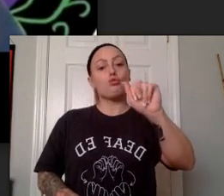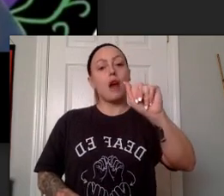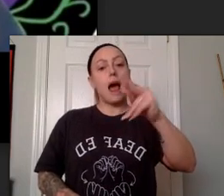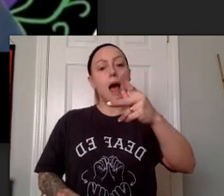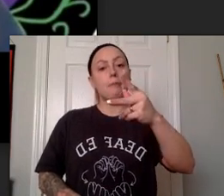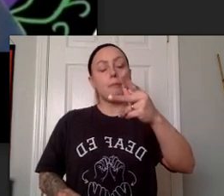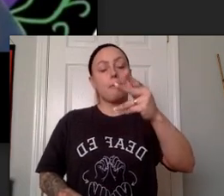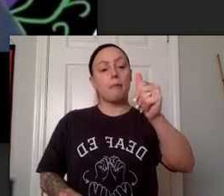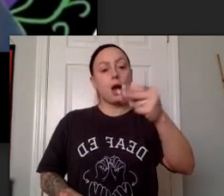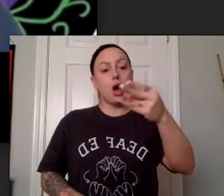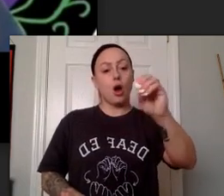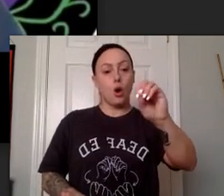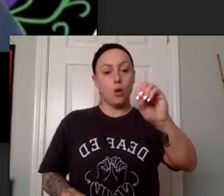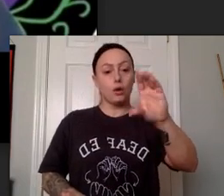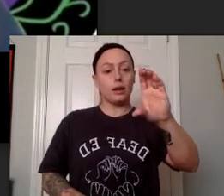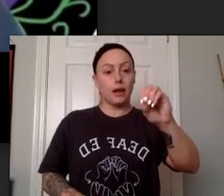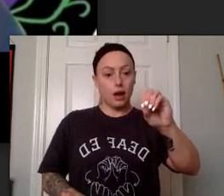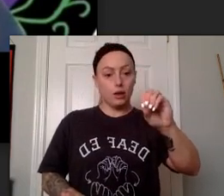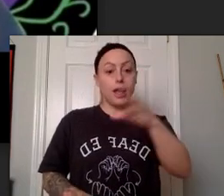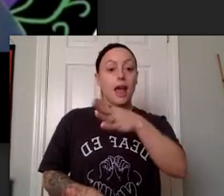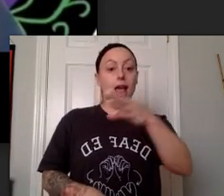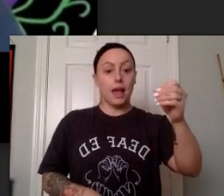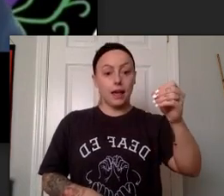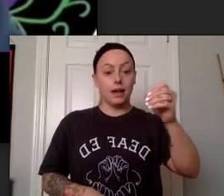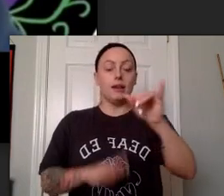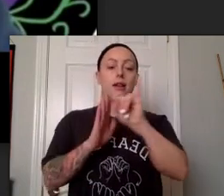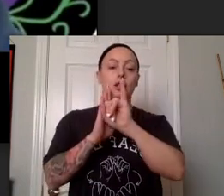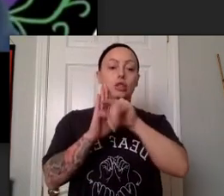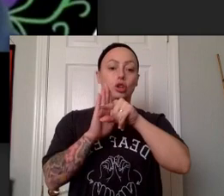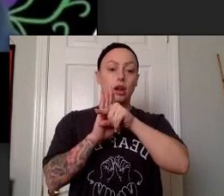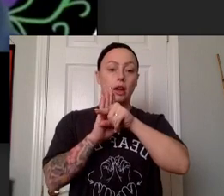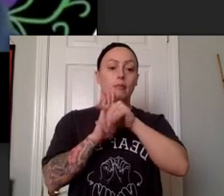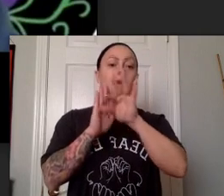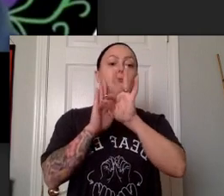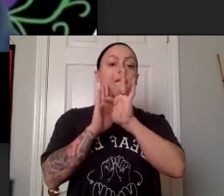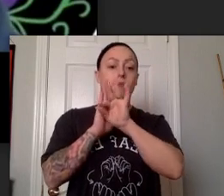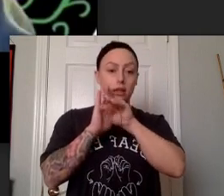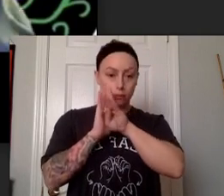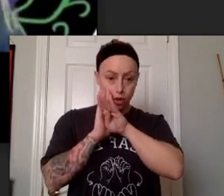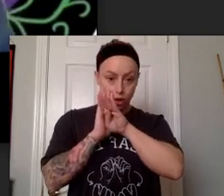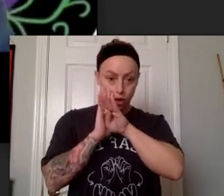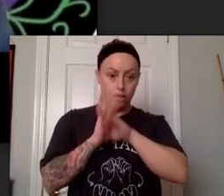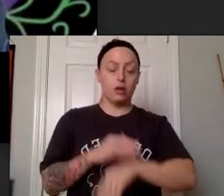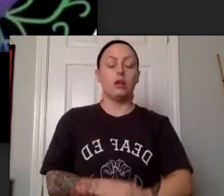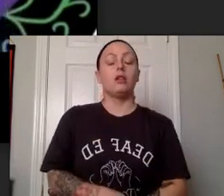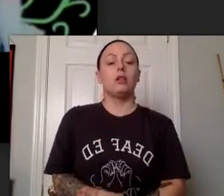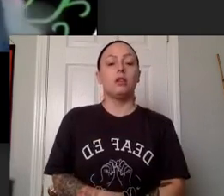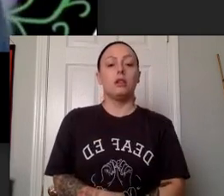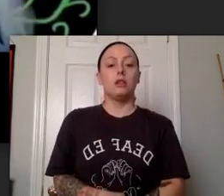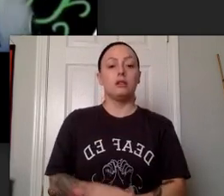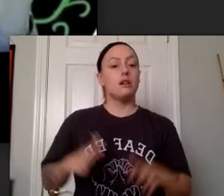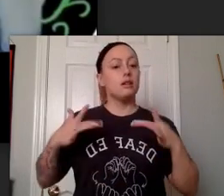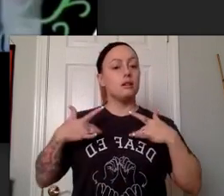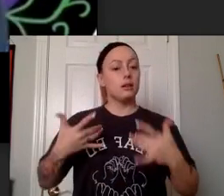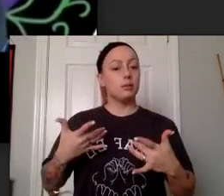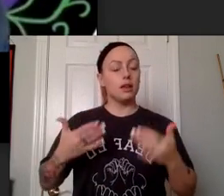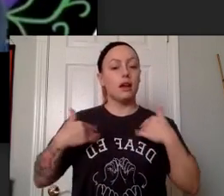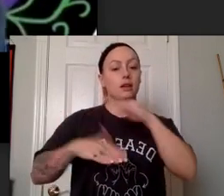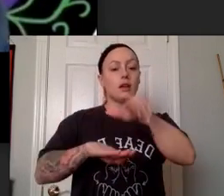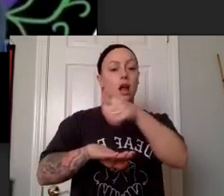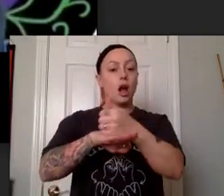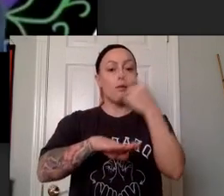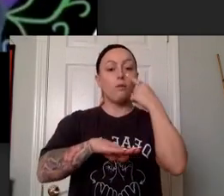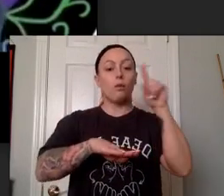on Instagram, as well as Facebook as well. Beautiful. Thank you so much, Corrine. And we usually have those set up for